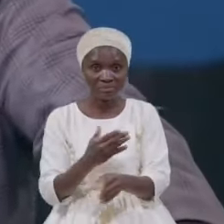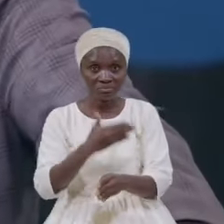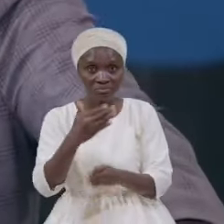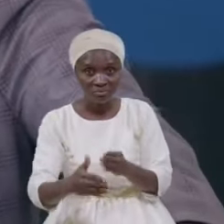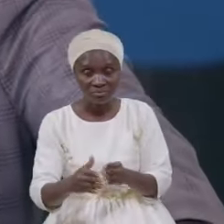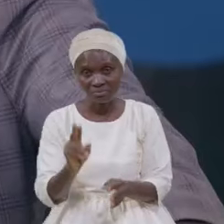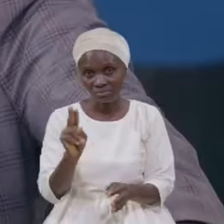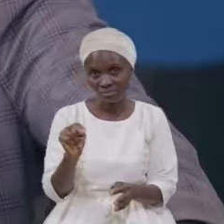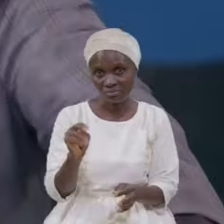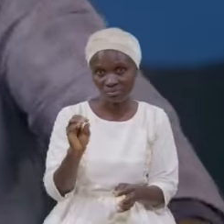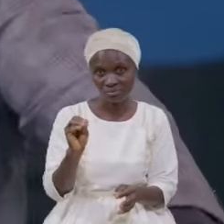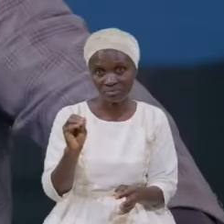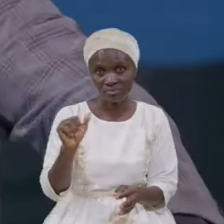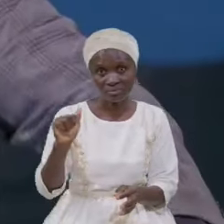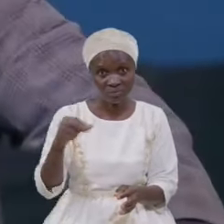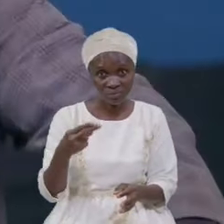preacher. No,